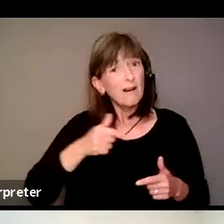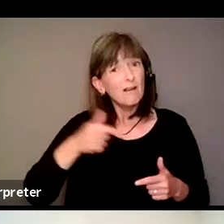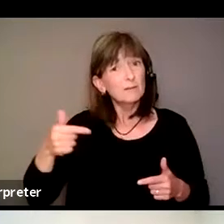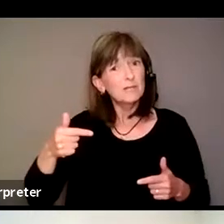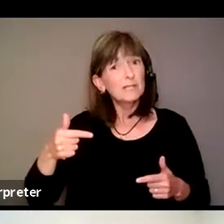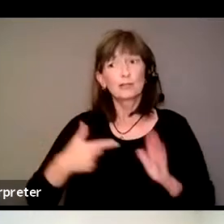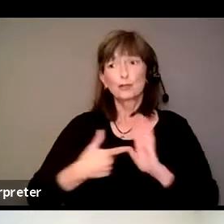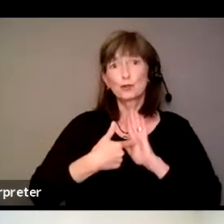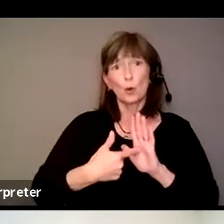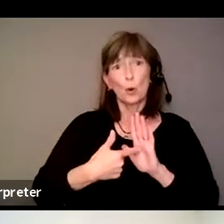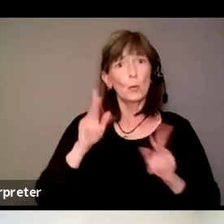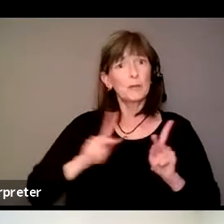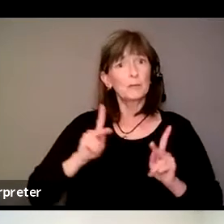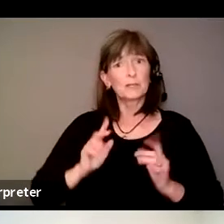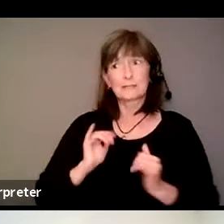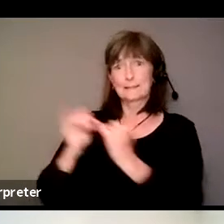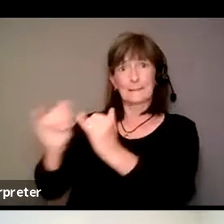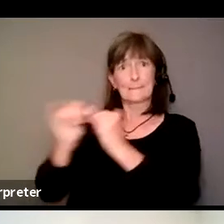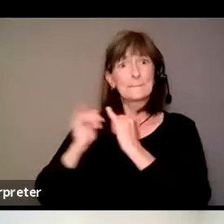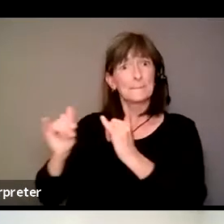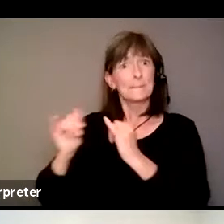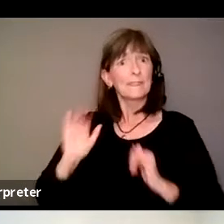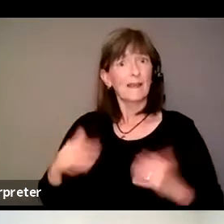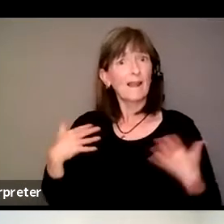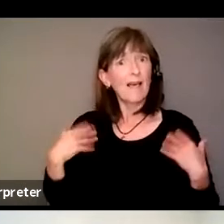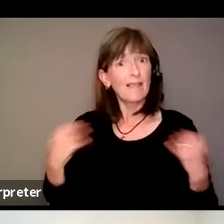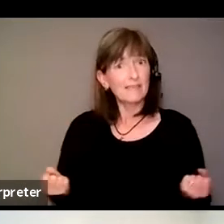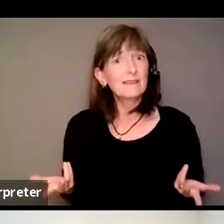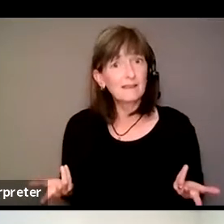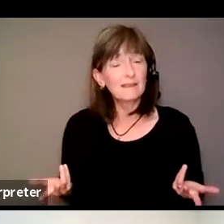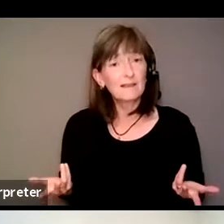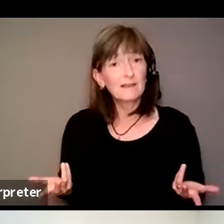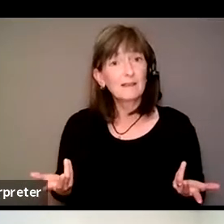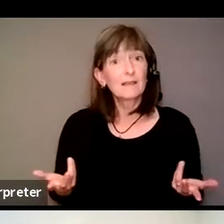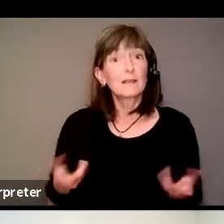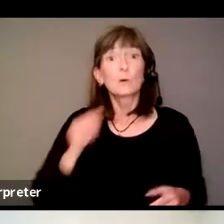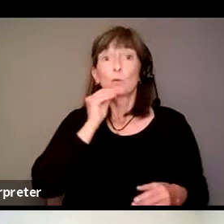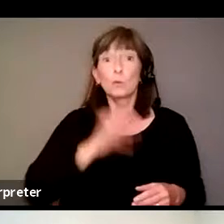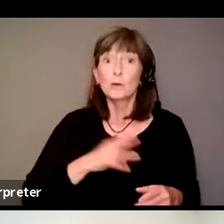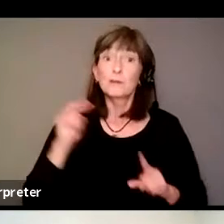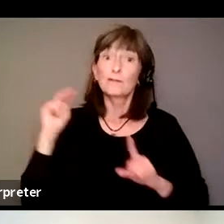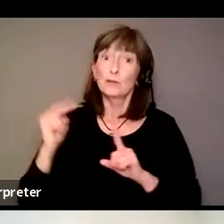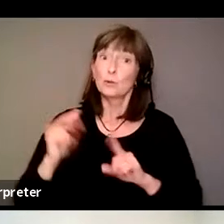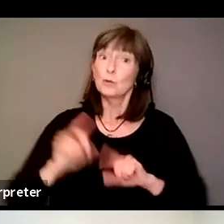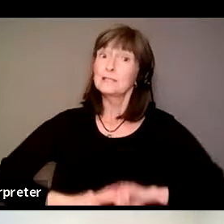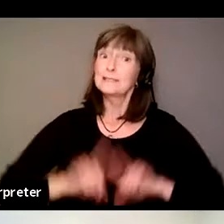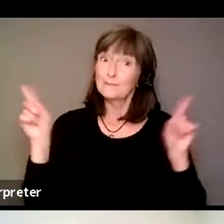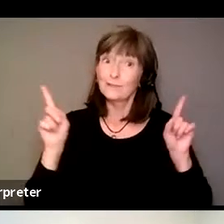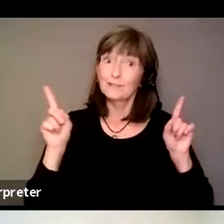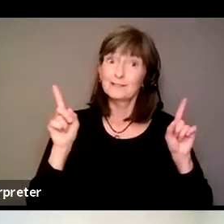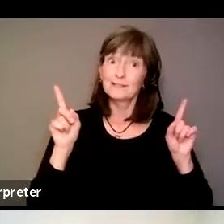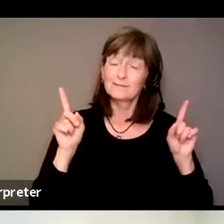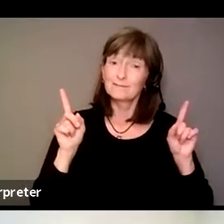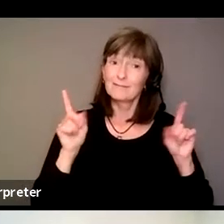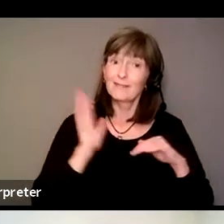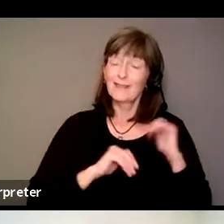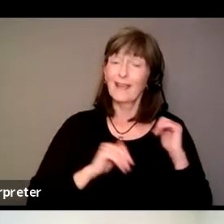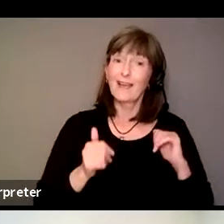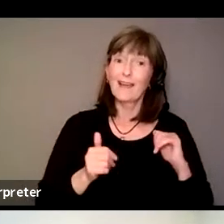live in. I think that's healthy. And women certainly bring a different perspective to the table, a different perspective. And I think it's